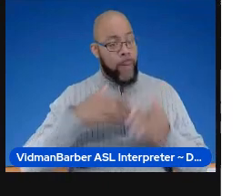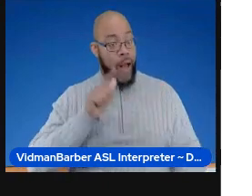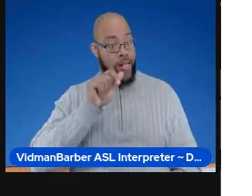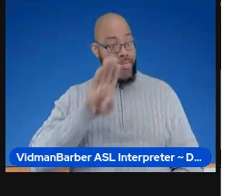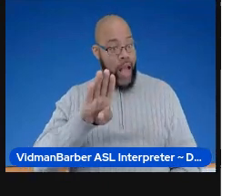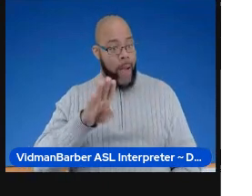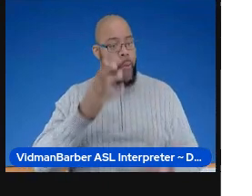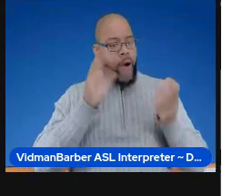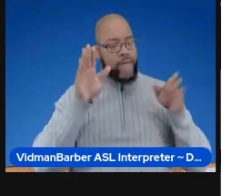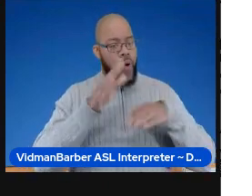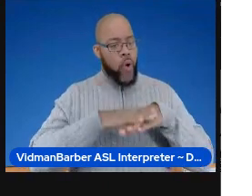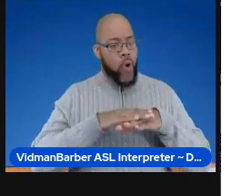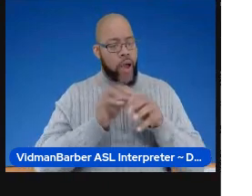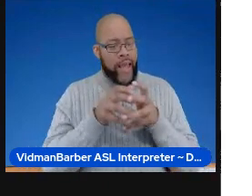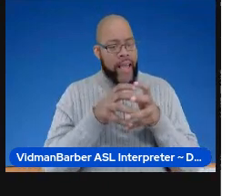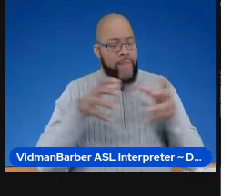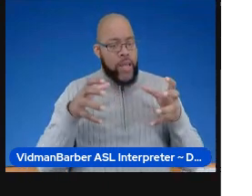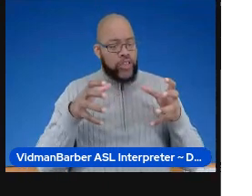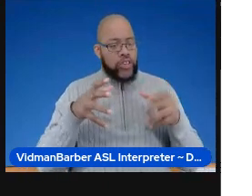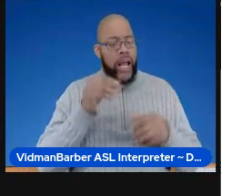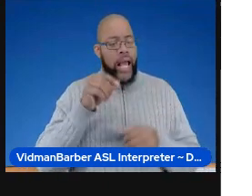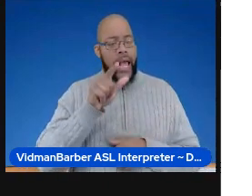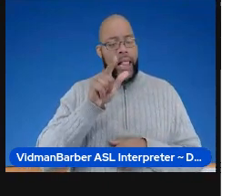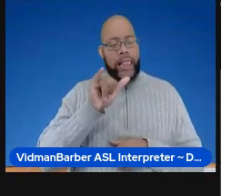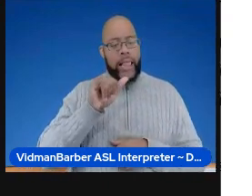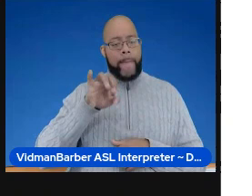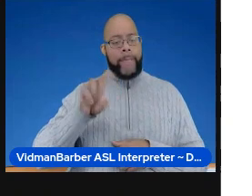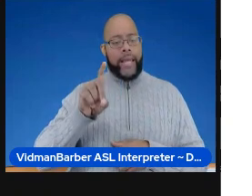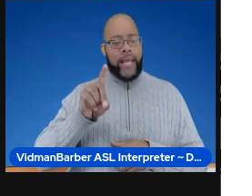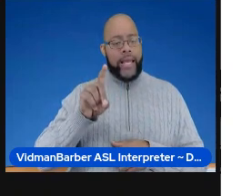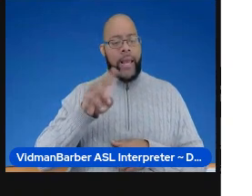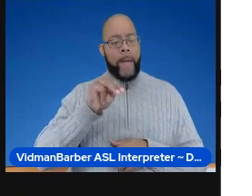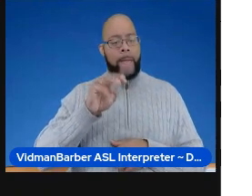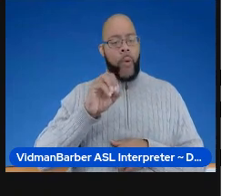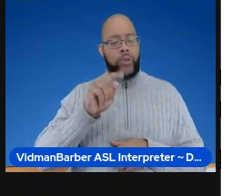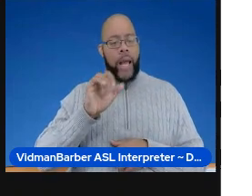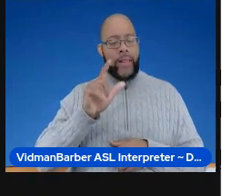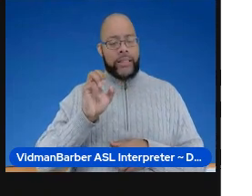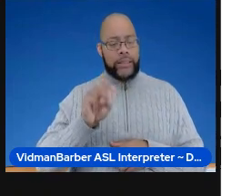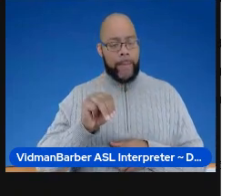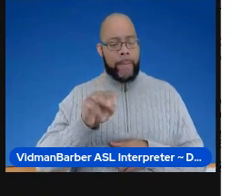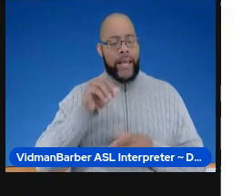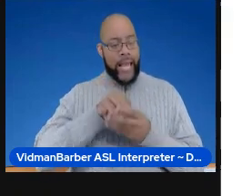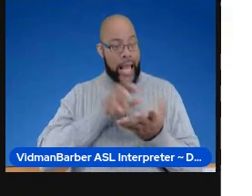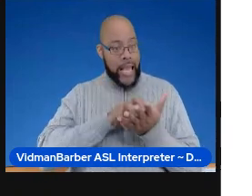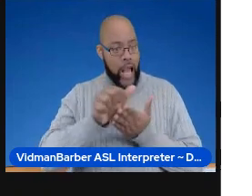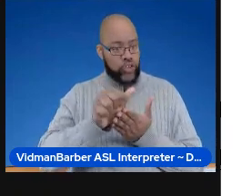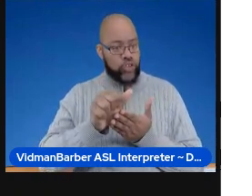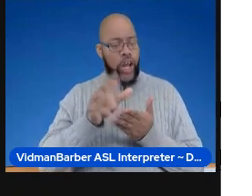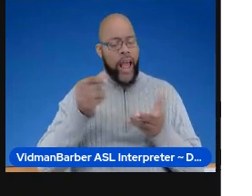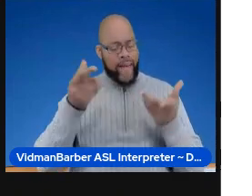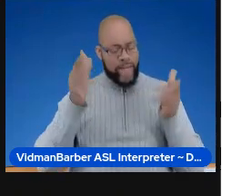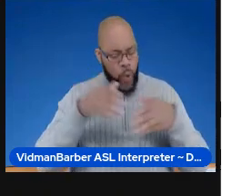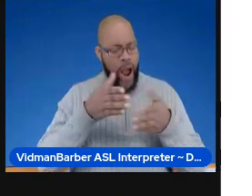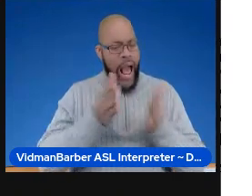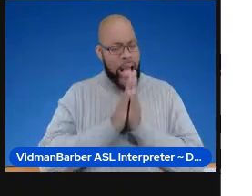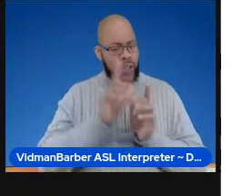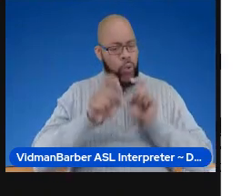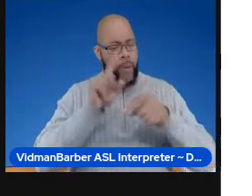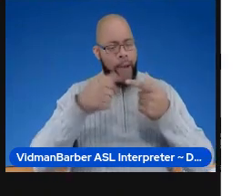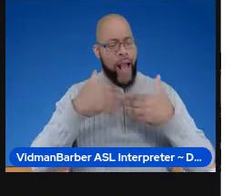wanted to focus on inflammation and lipid metabolism in the context of cancer and focusing on asking questions related to health